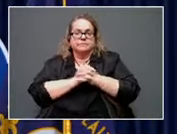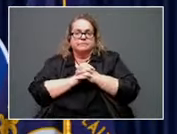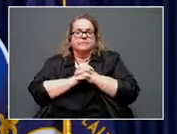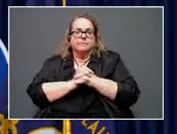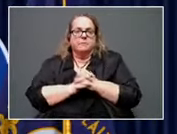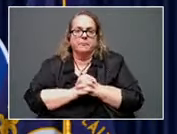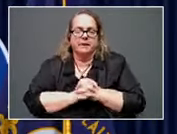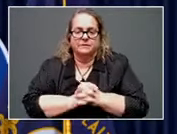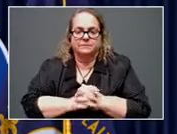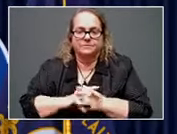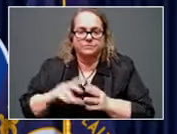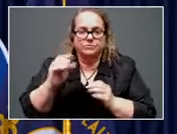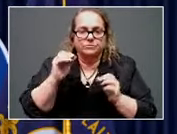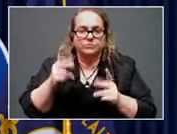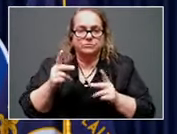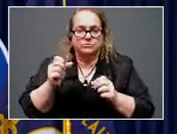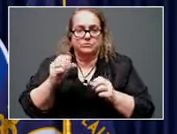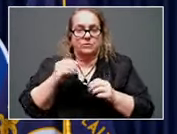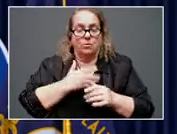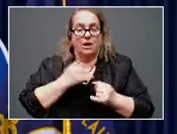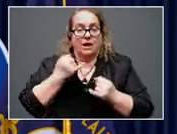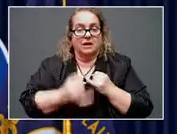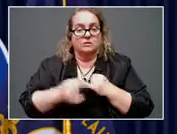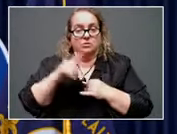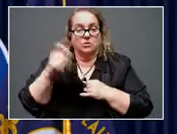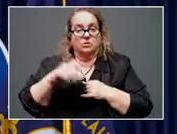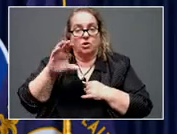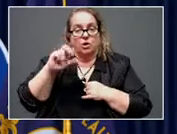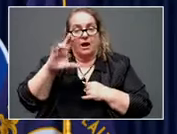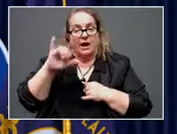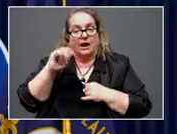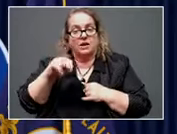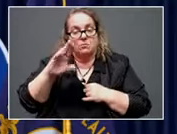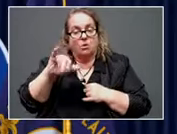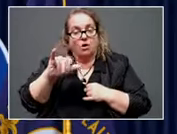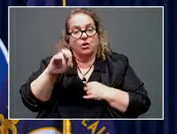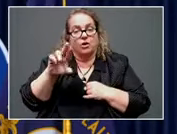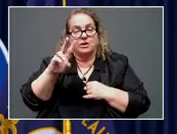All right. With our last question, Corinne Boyer, WEKU.